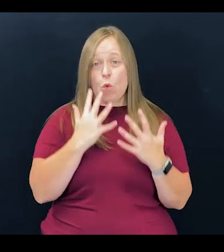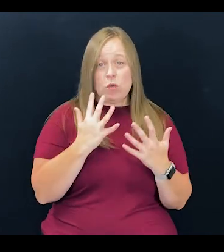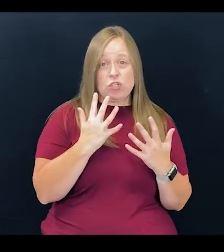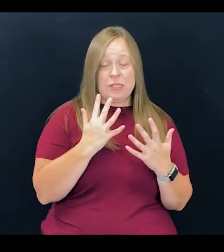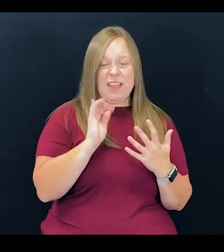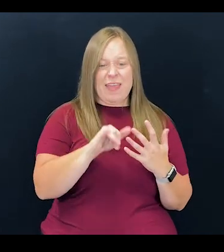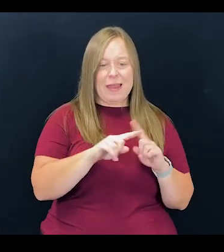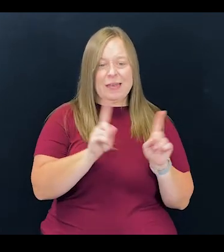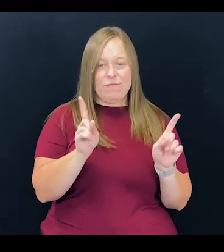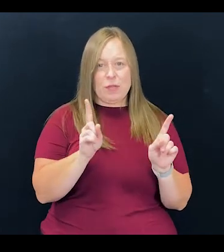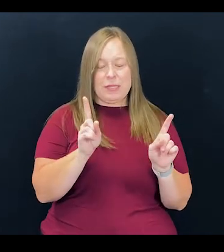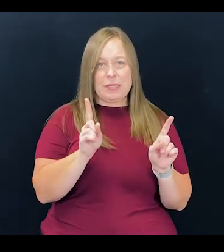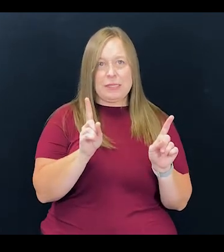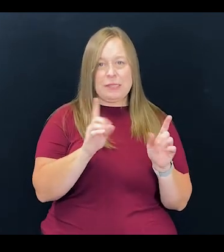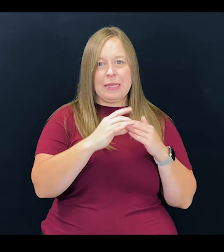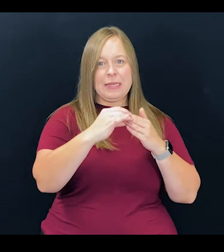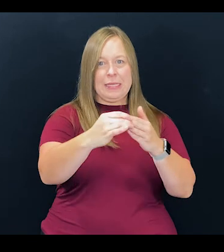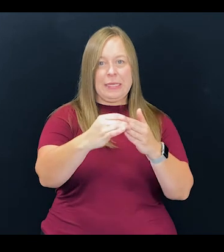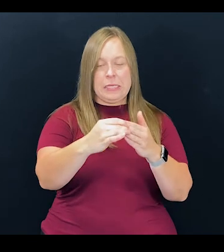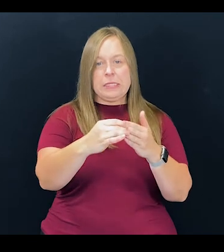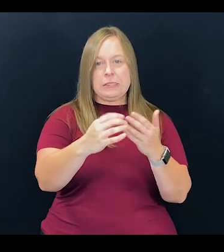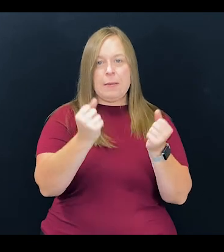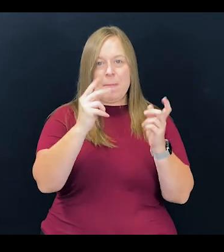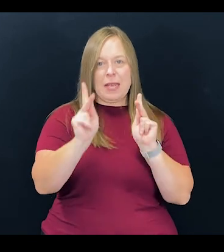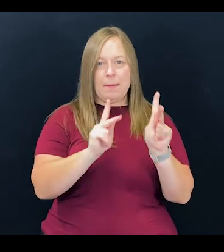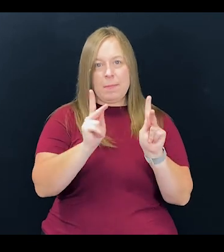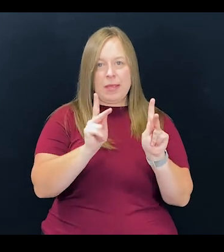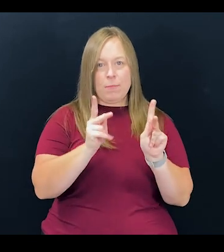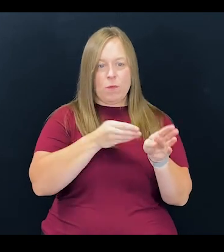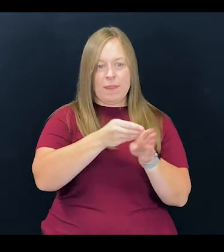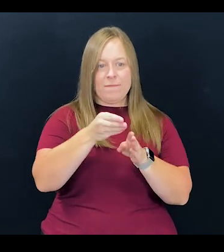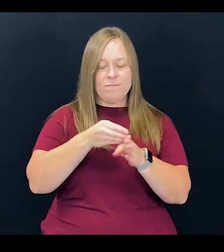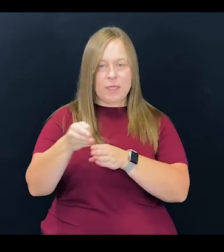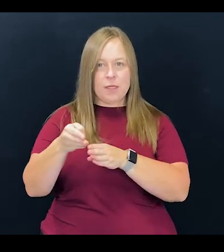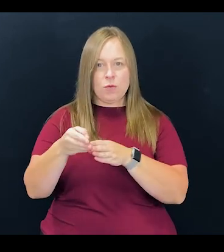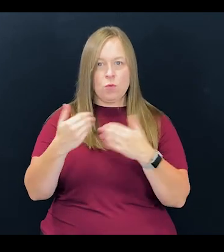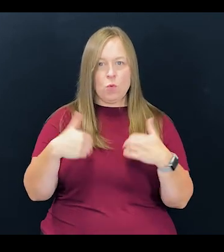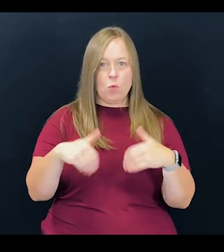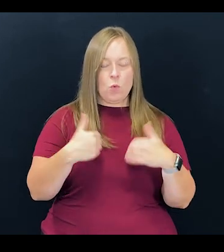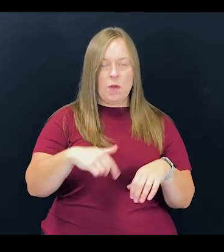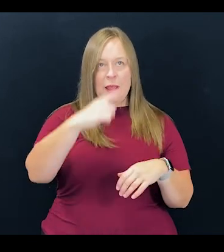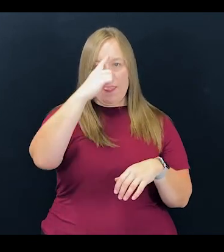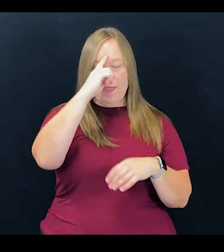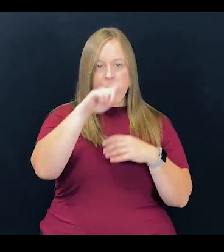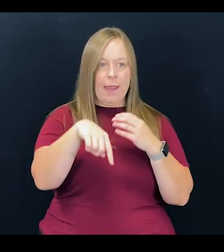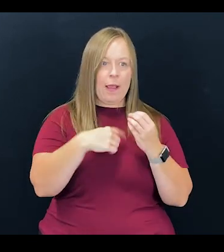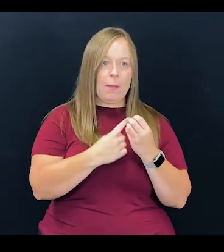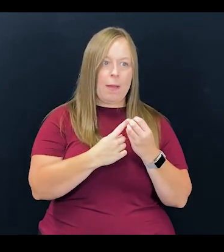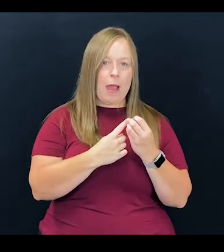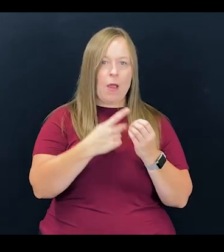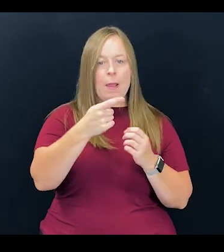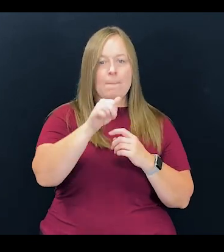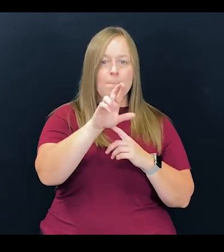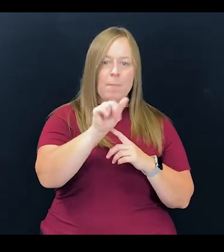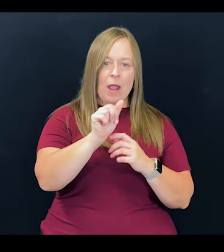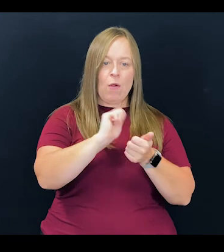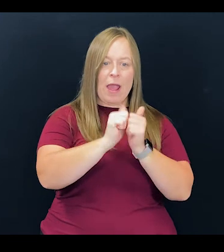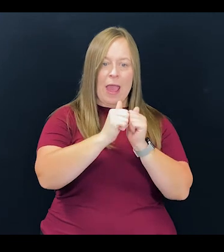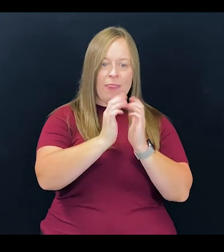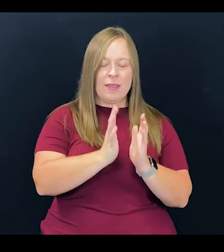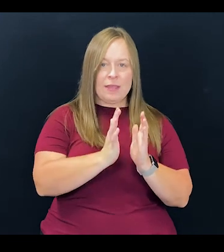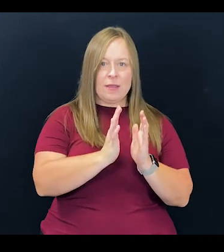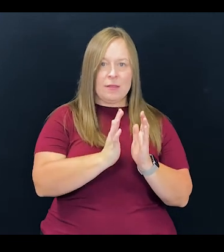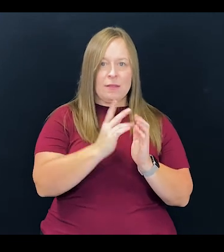And unfortunately, that difference leads many folks in the field to think of